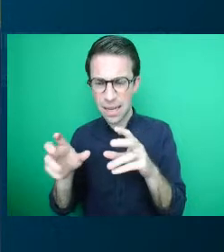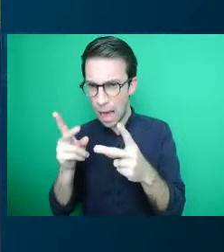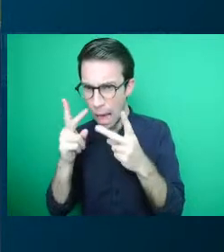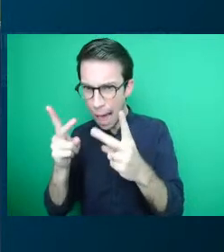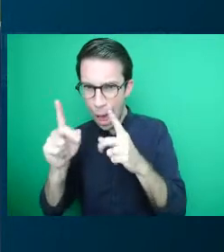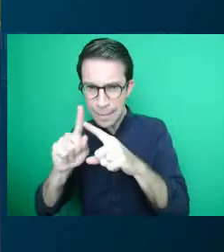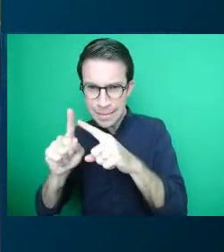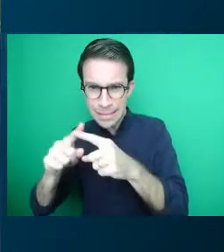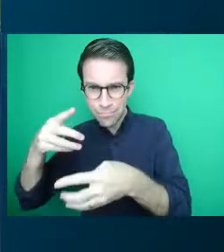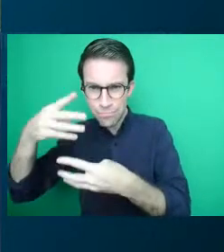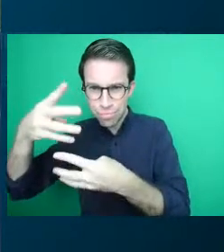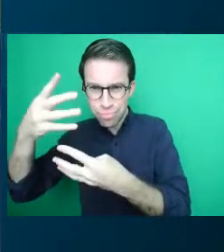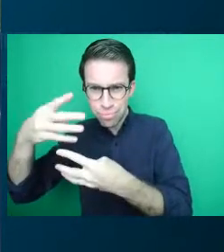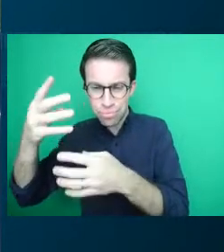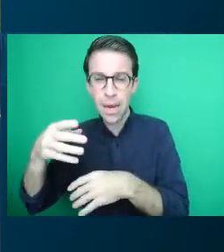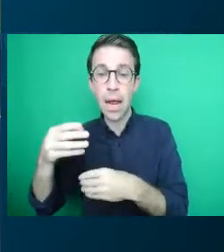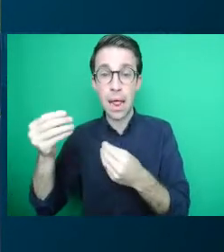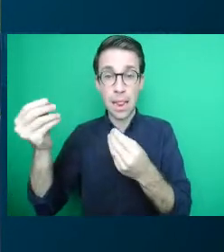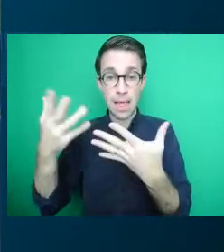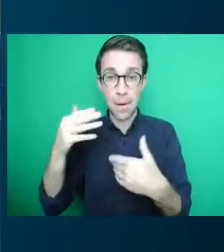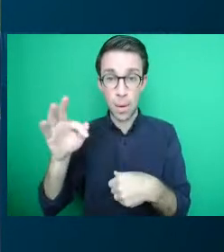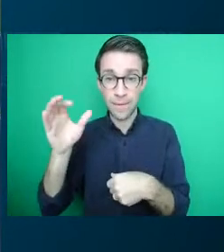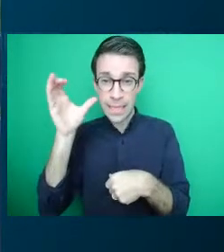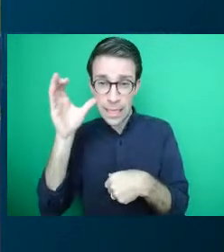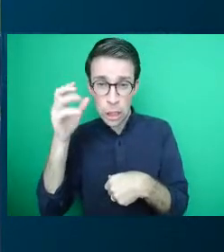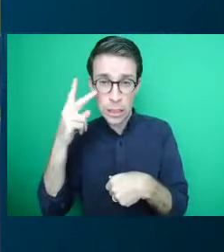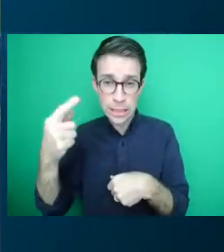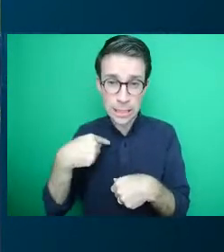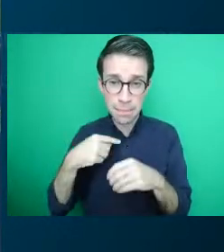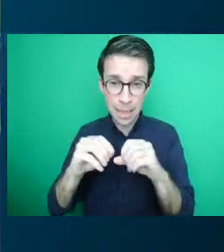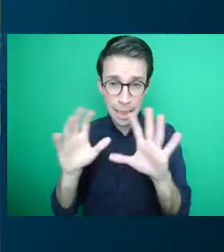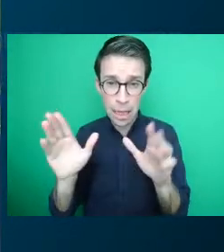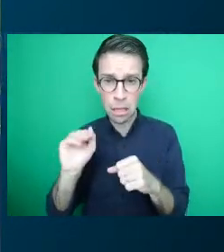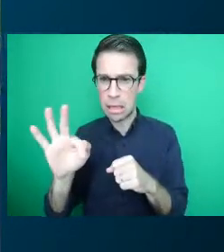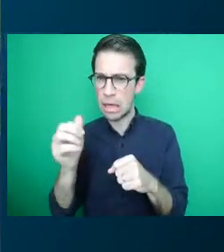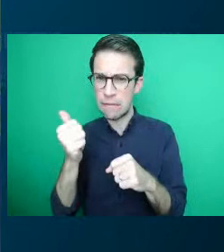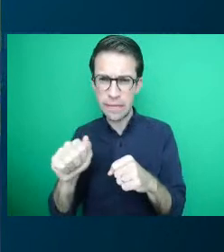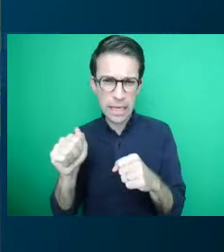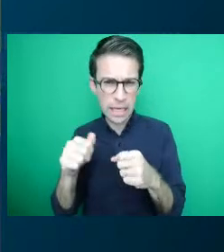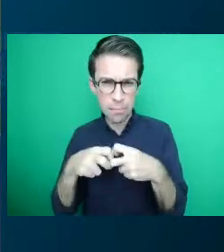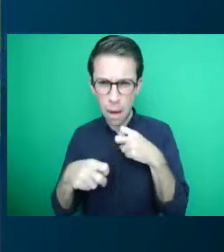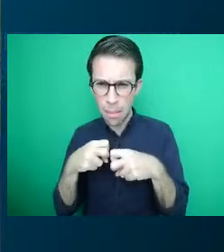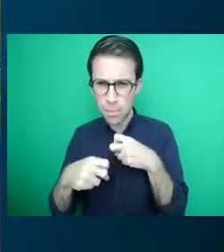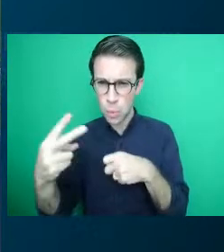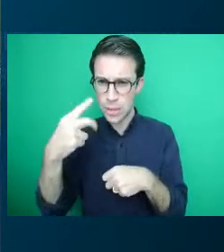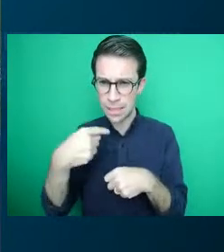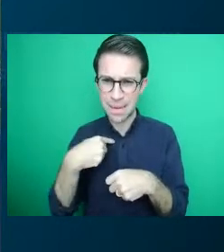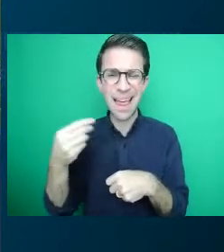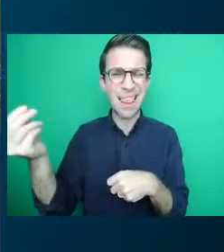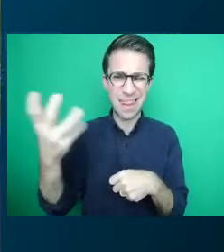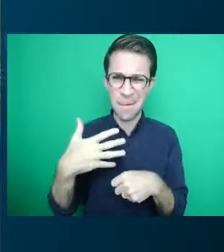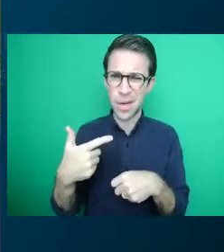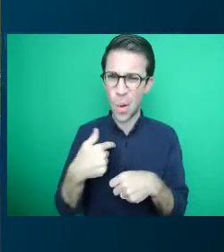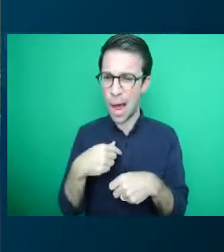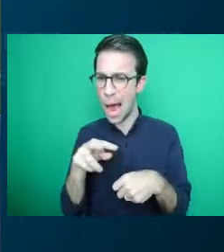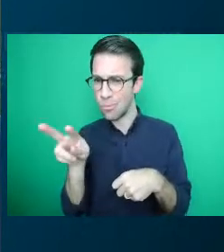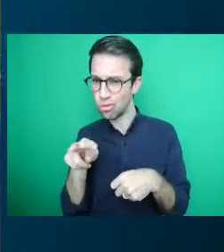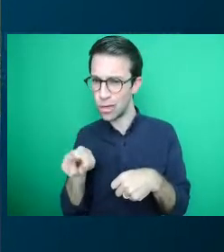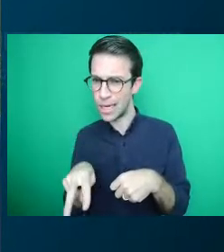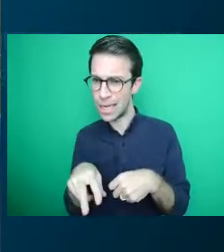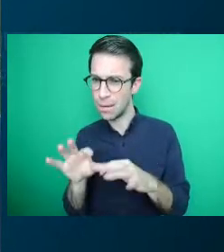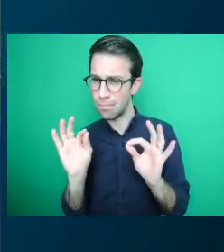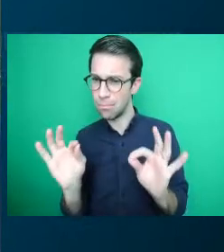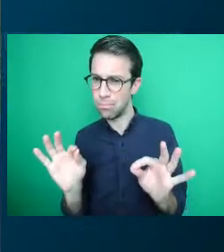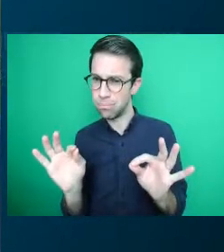Museum, Intense, let me know if you can hear me and see me. If you have any trouble seeing me or anything like that, let me know. Like, tell me in chat. I'm reading it right there,